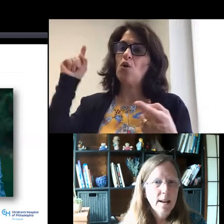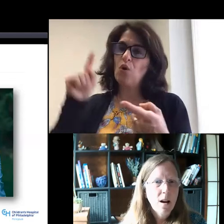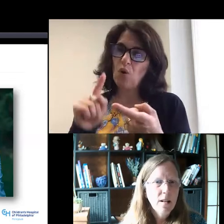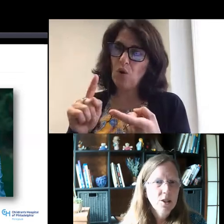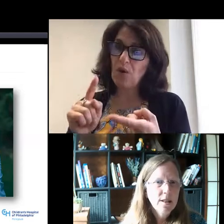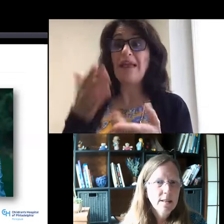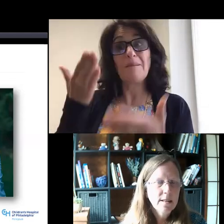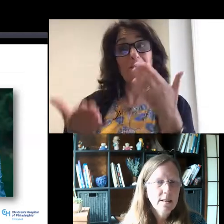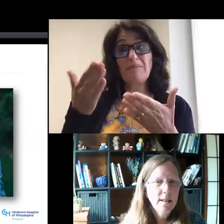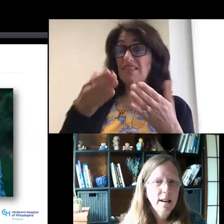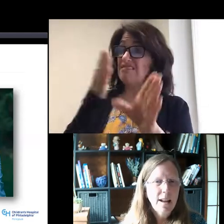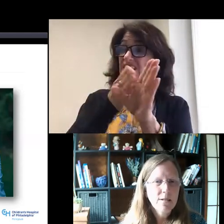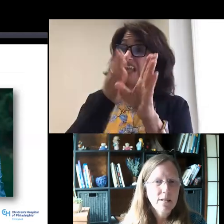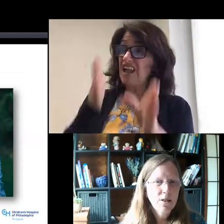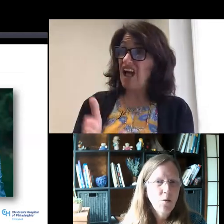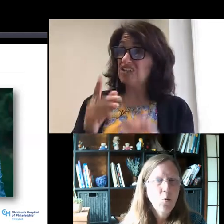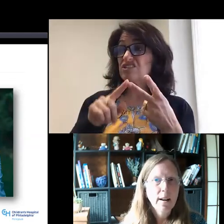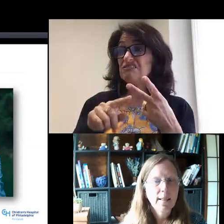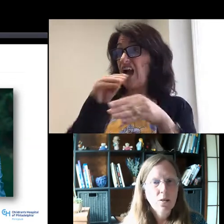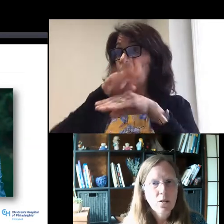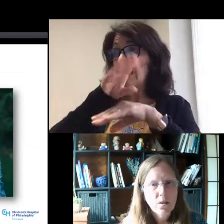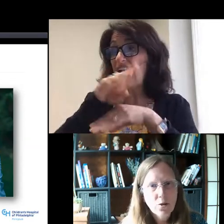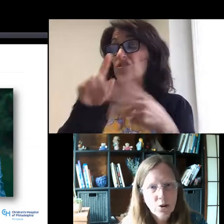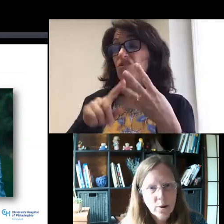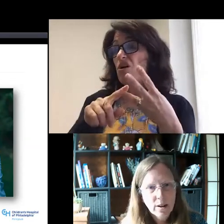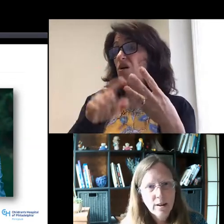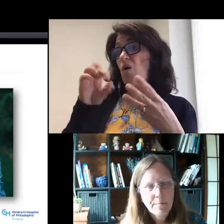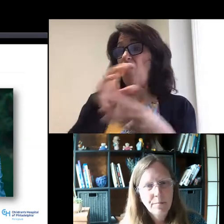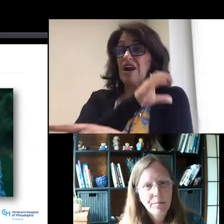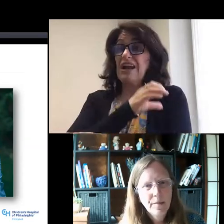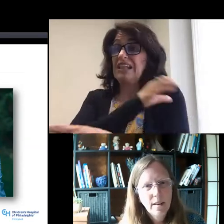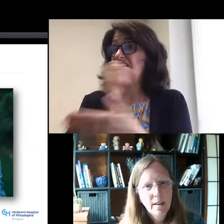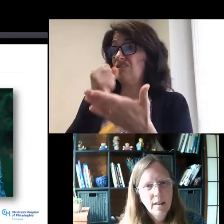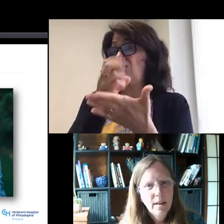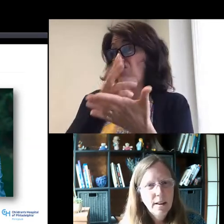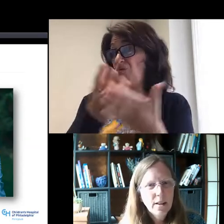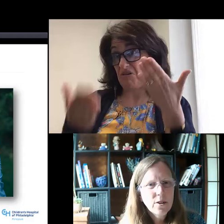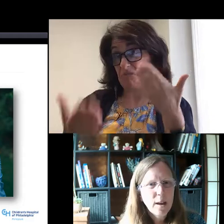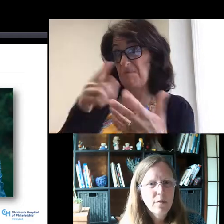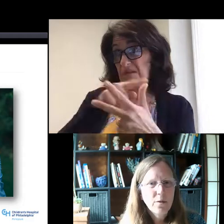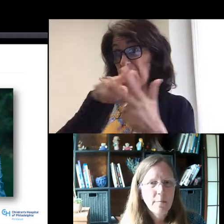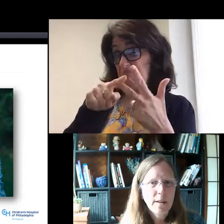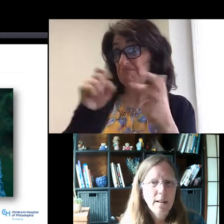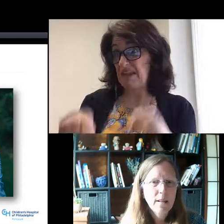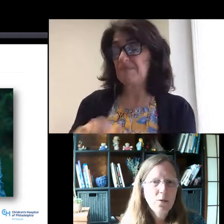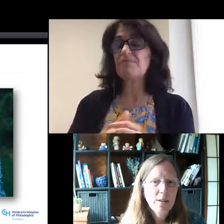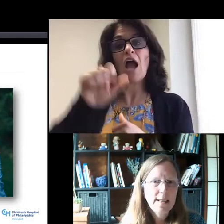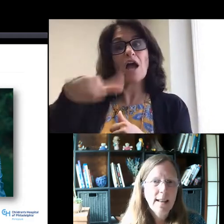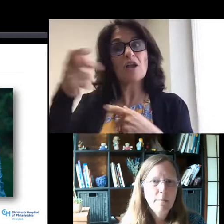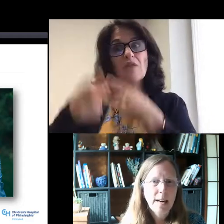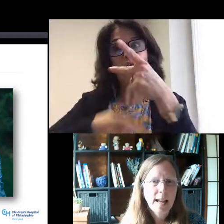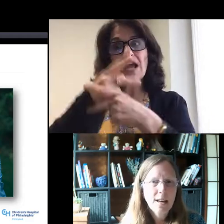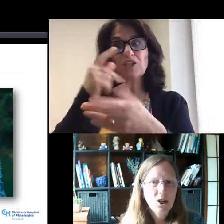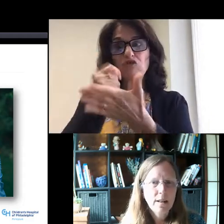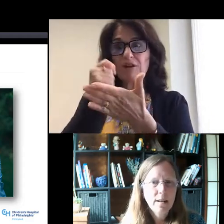be a psychologist, a counselor, or a clinical social worker. Another type of treatment includes